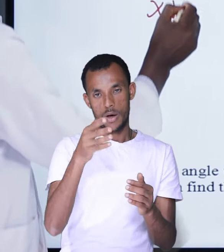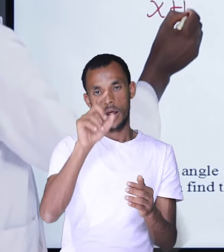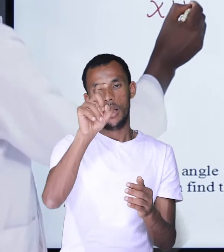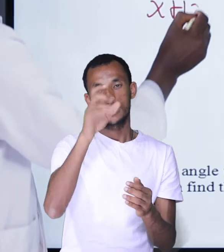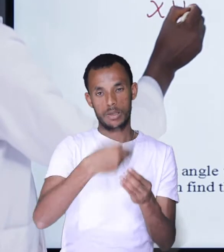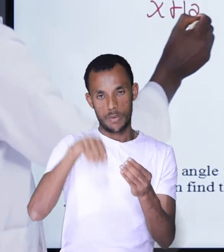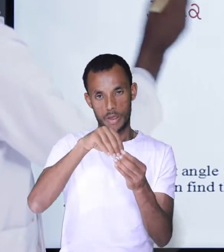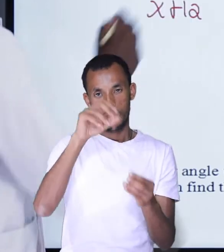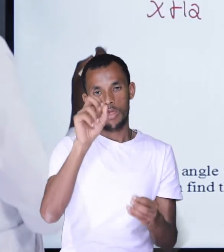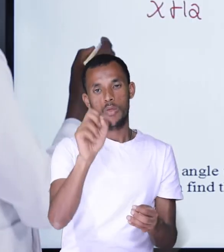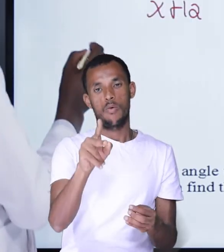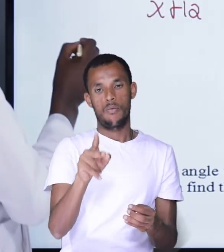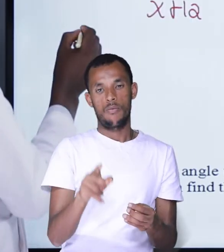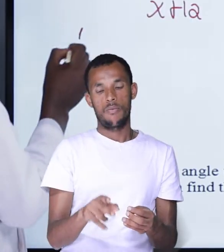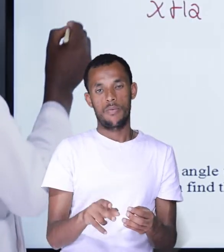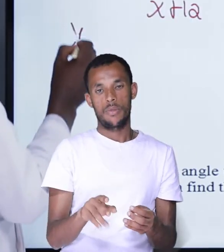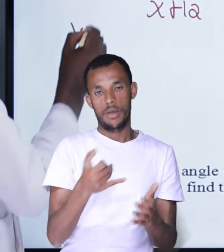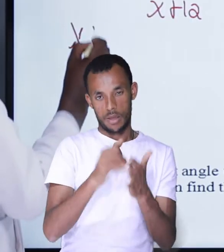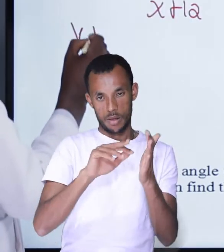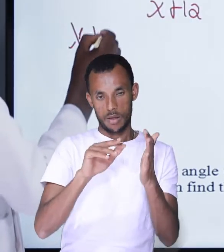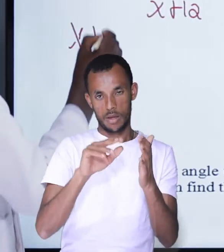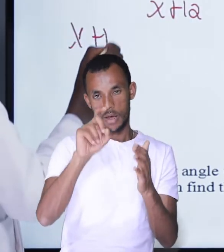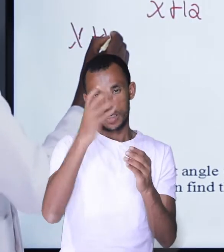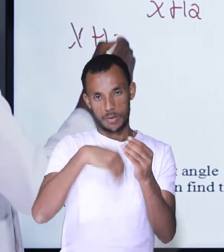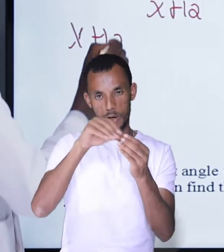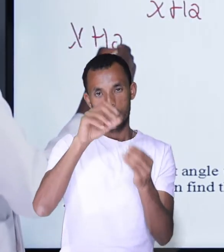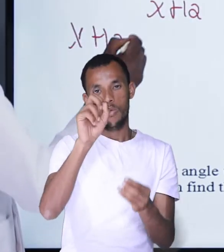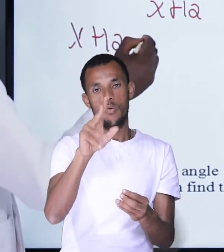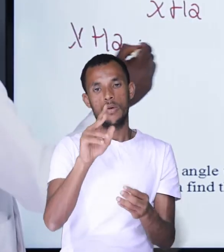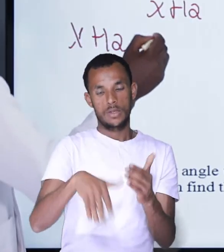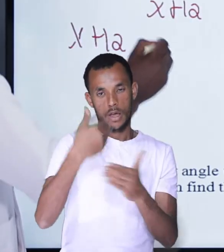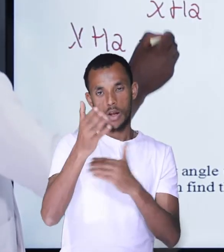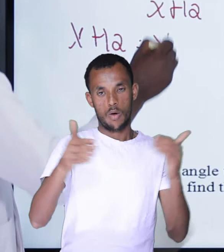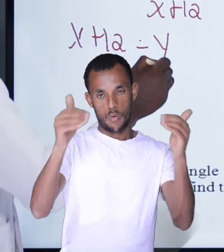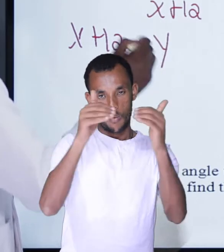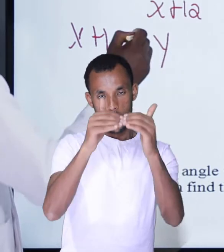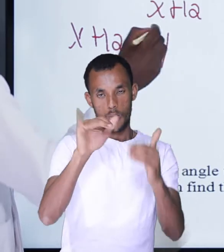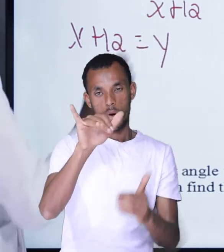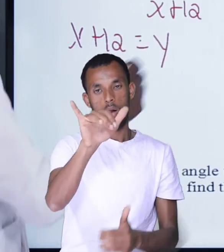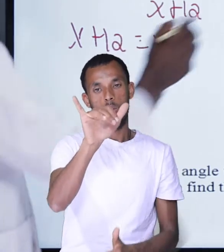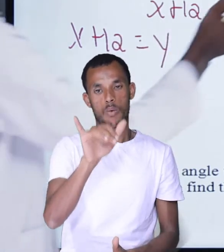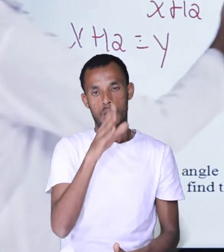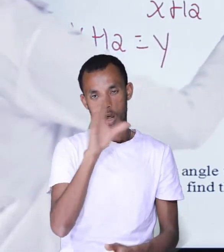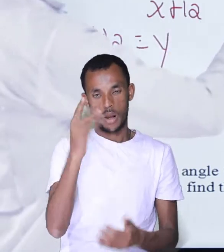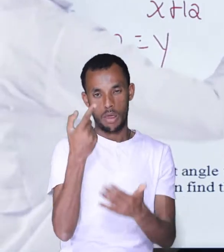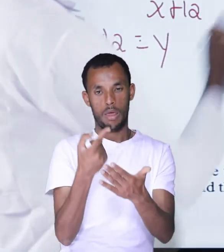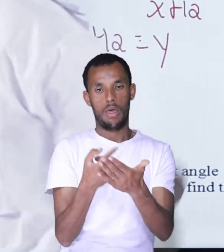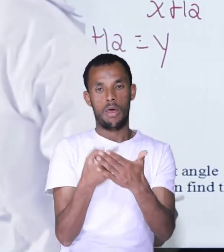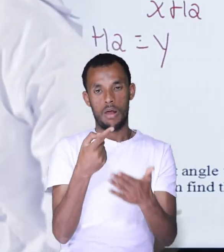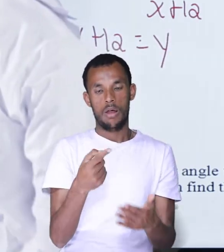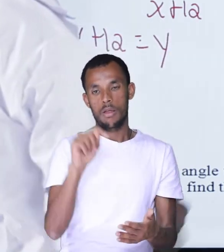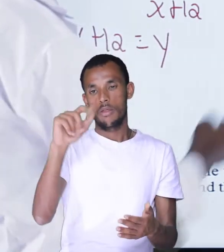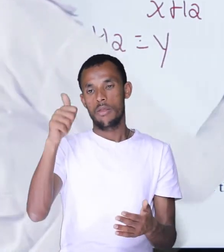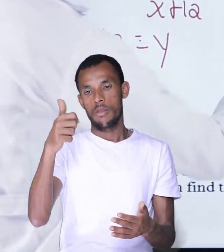plus 12. That is x plus 12 then equals to y. And here, tan